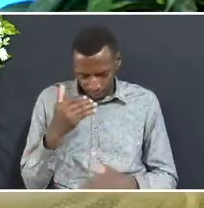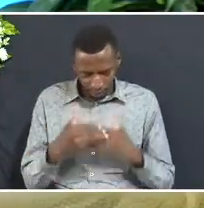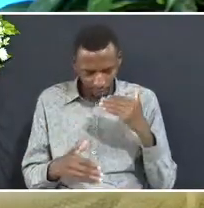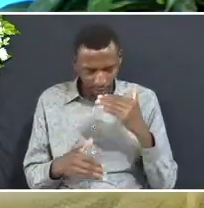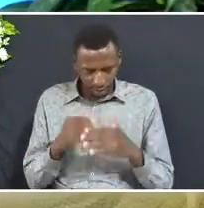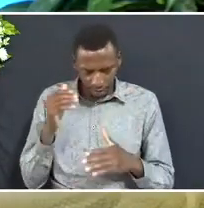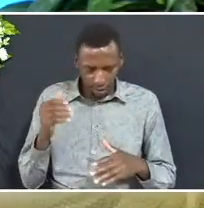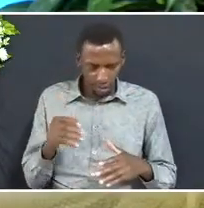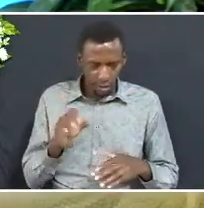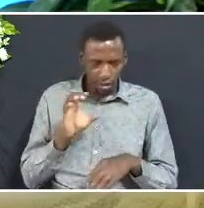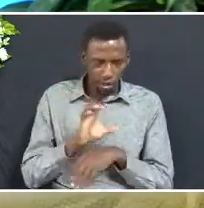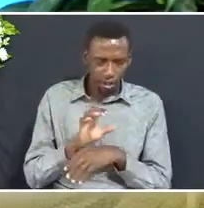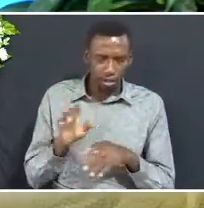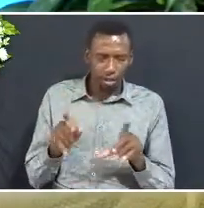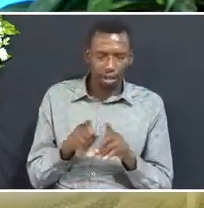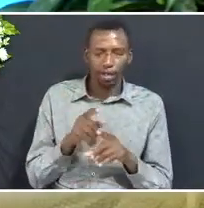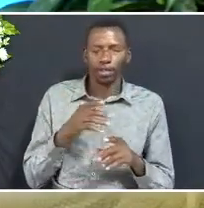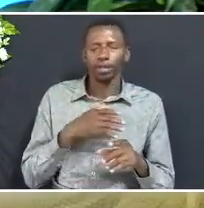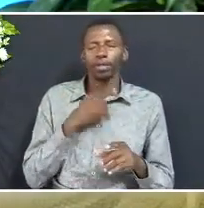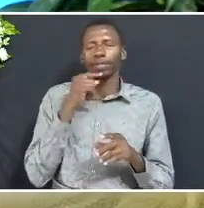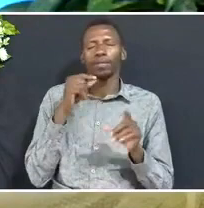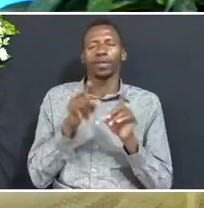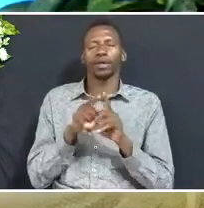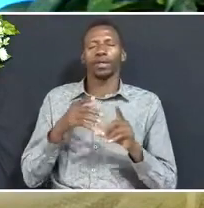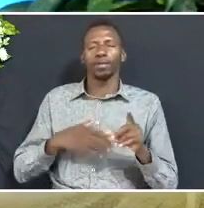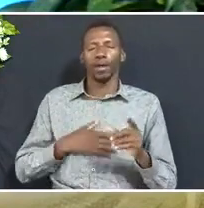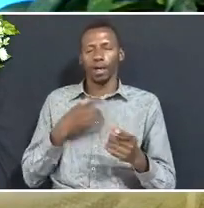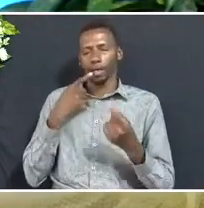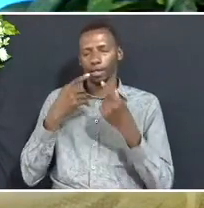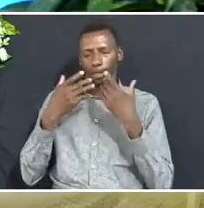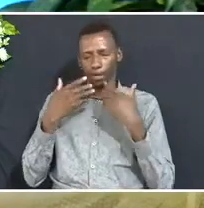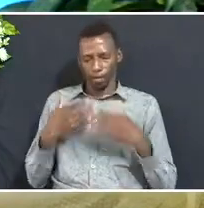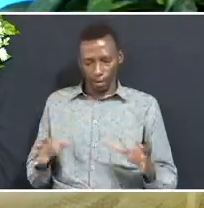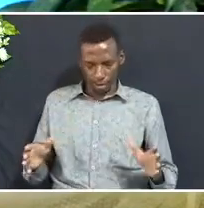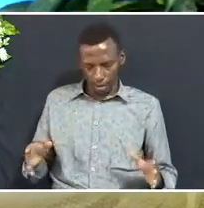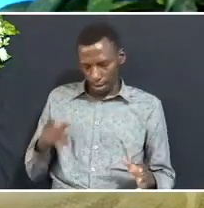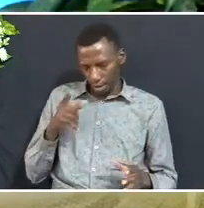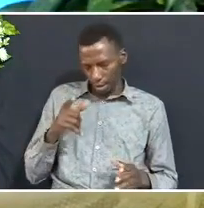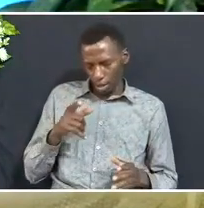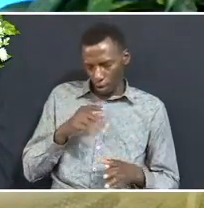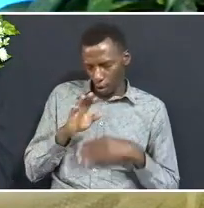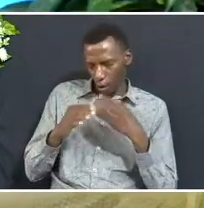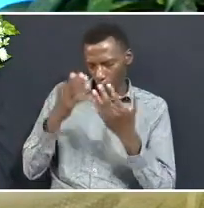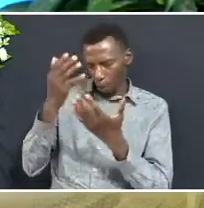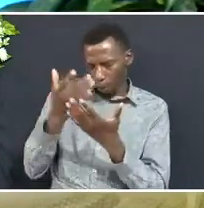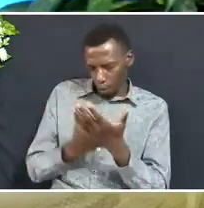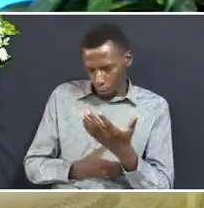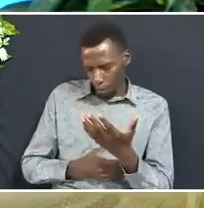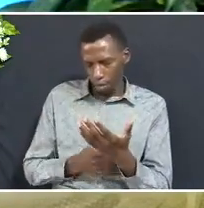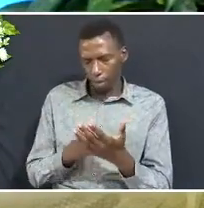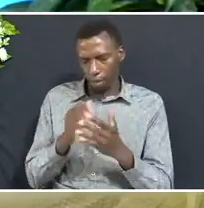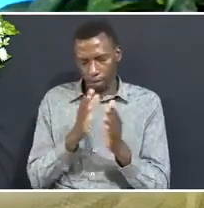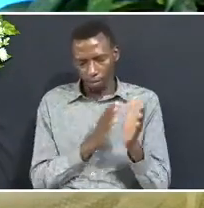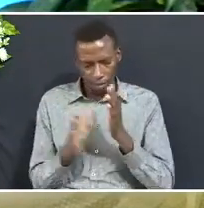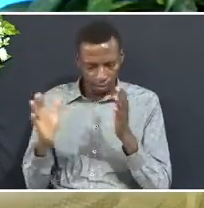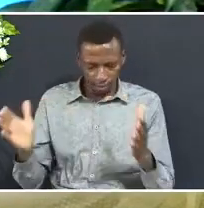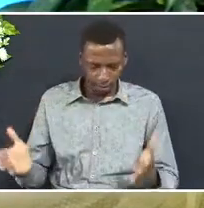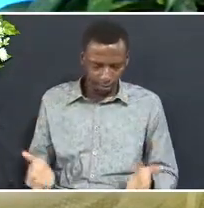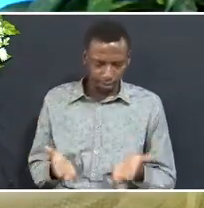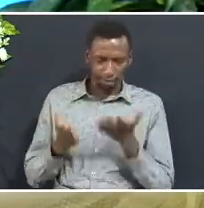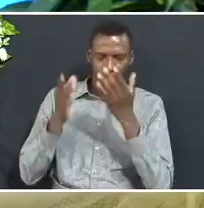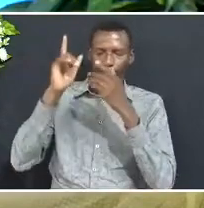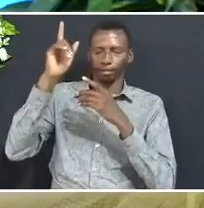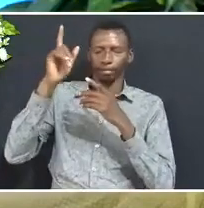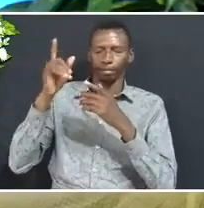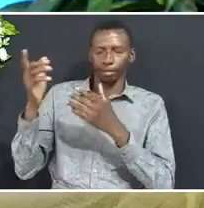my brother has just intimated to you, I lift these plans before you, Holy Father, that you can